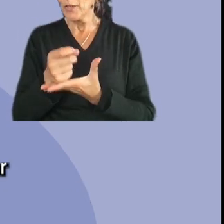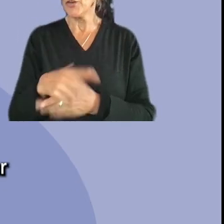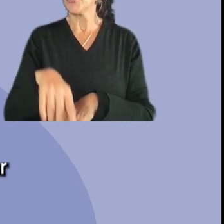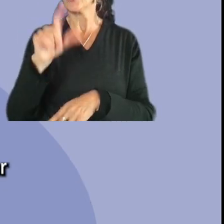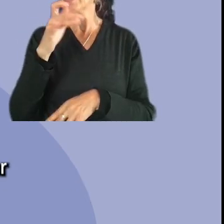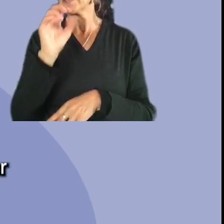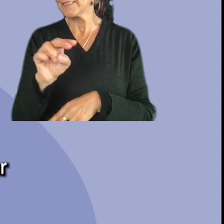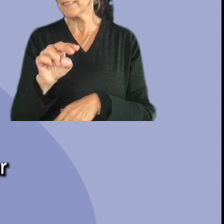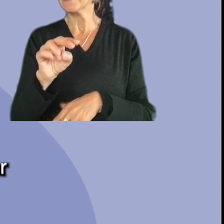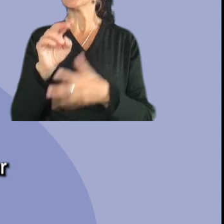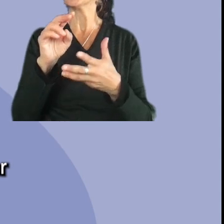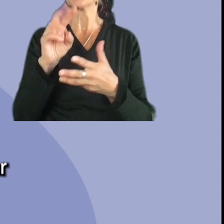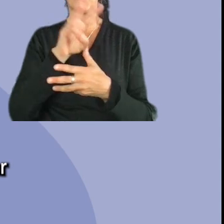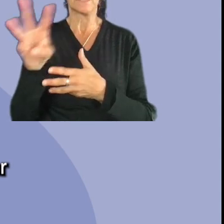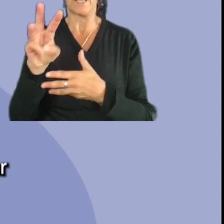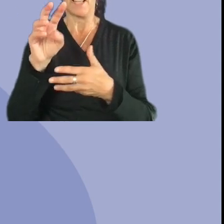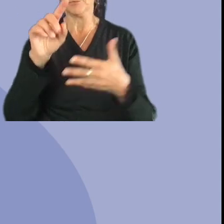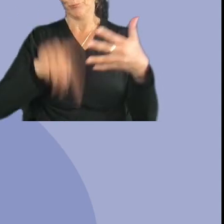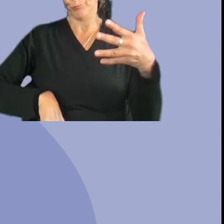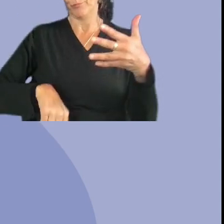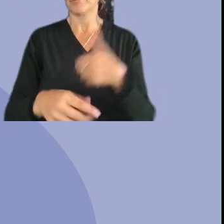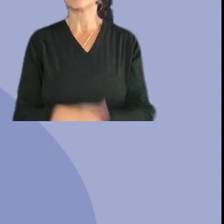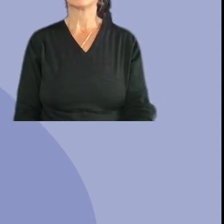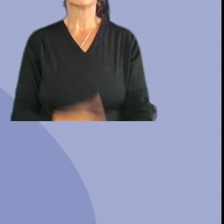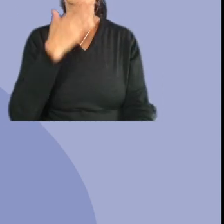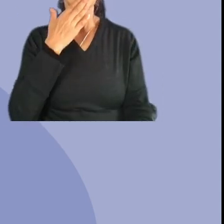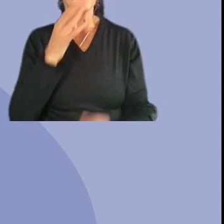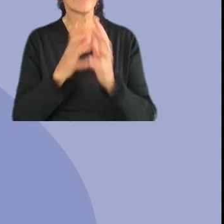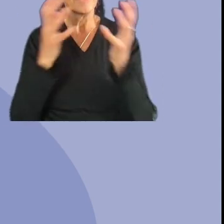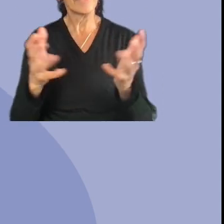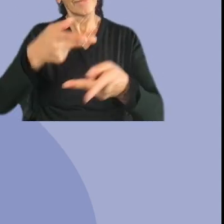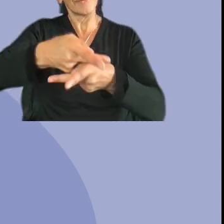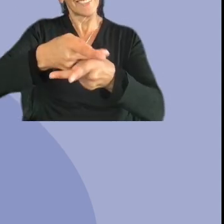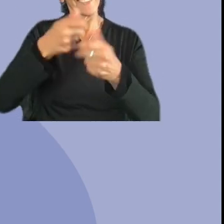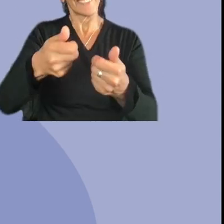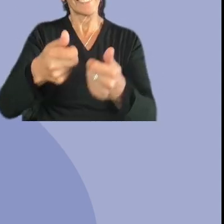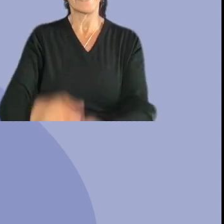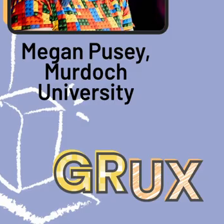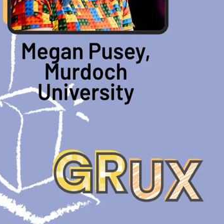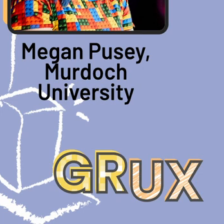baker or my website leaheybaker.com thank you so much and take care